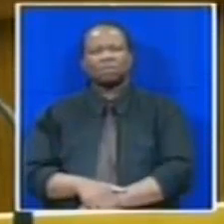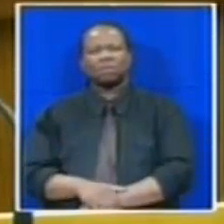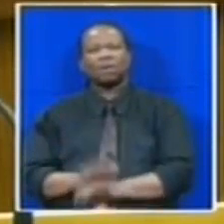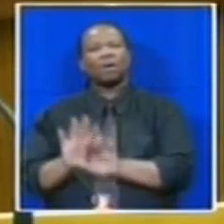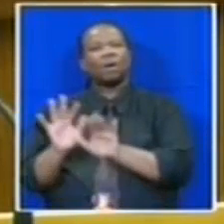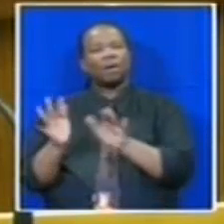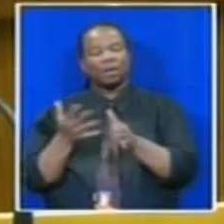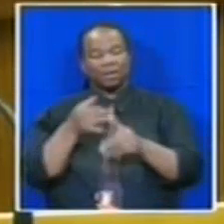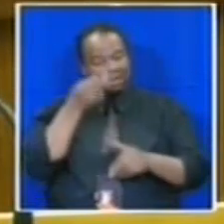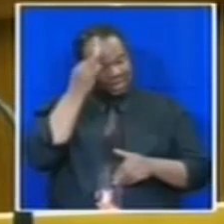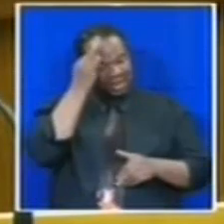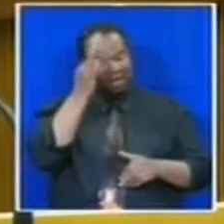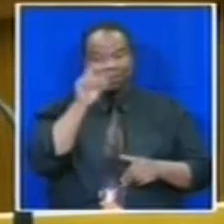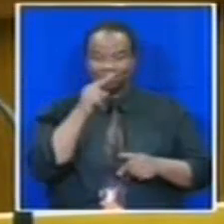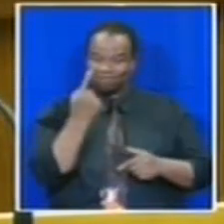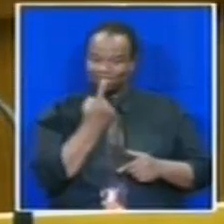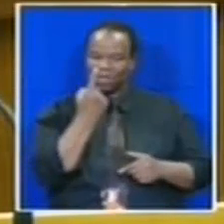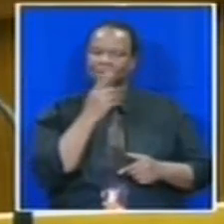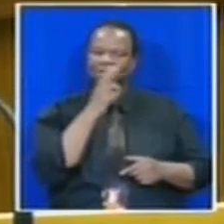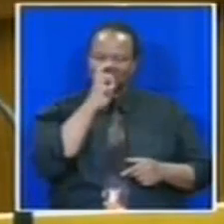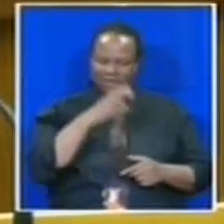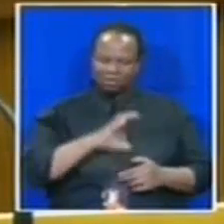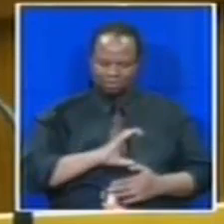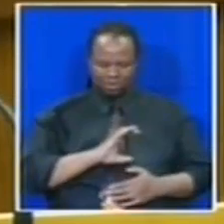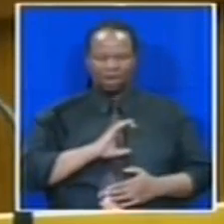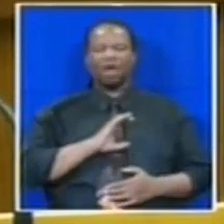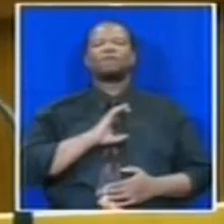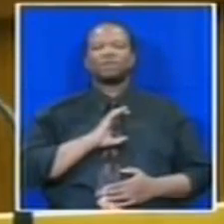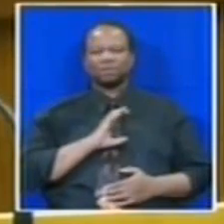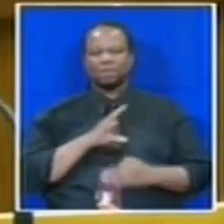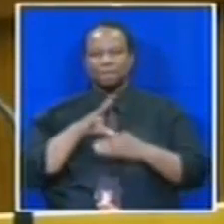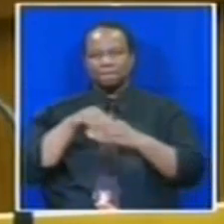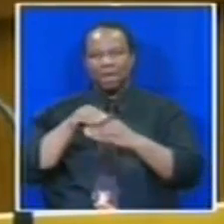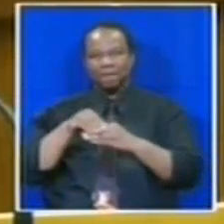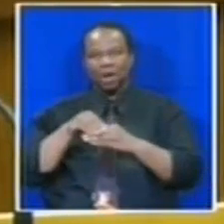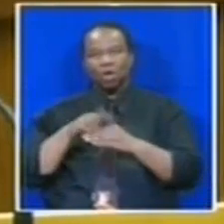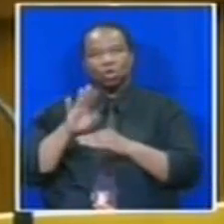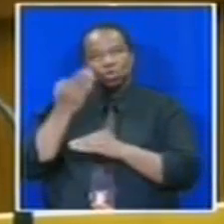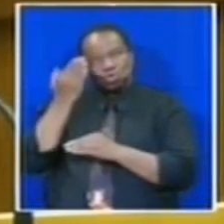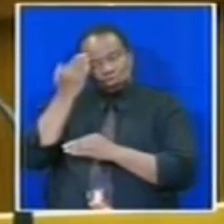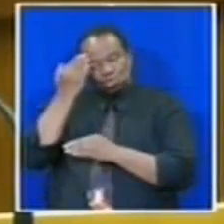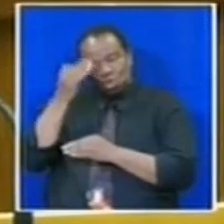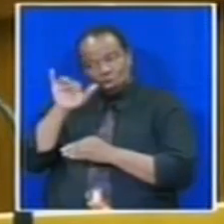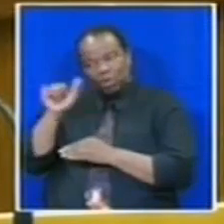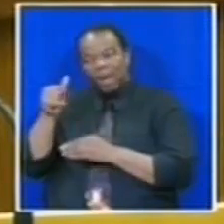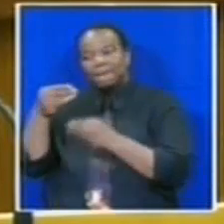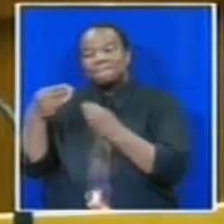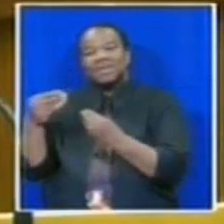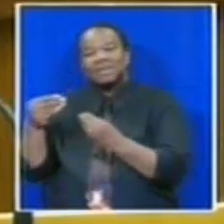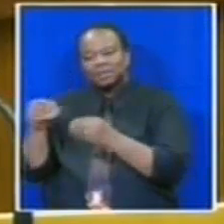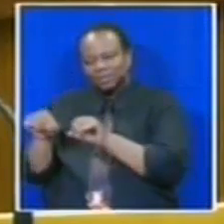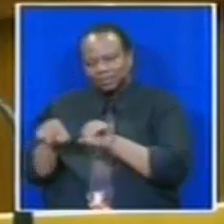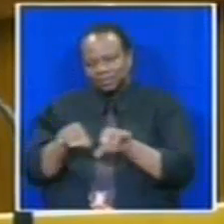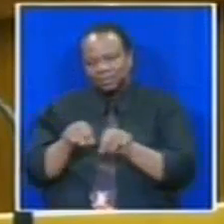Confidence in government, honorable members, is eroded and businesses are sabotaged if payments, as I said, are delayed, whether